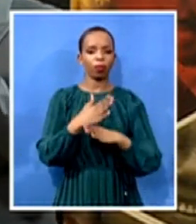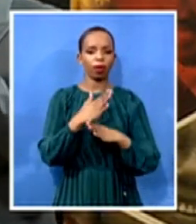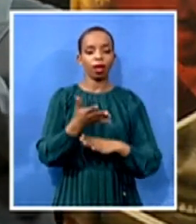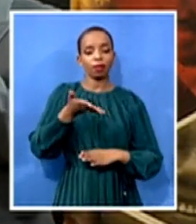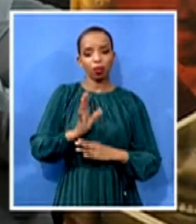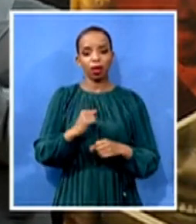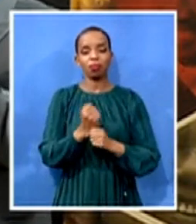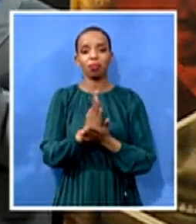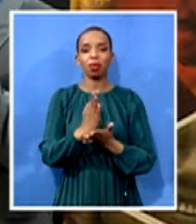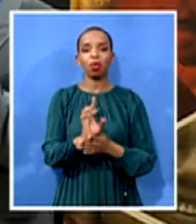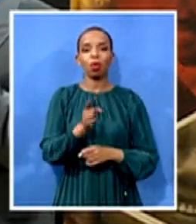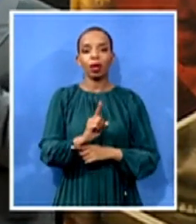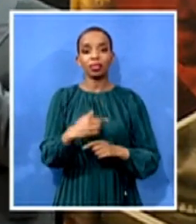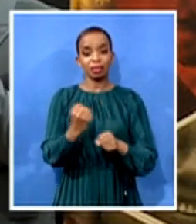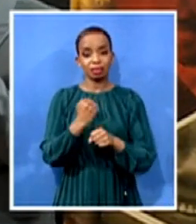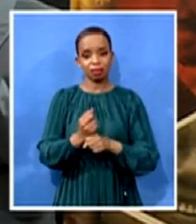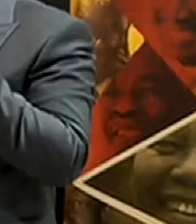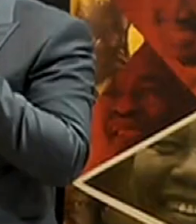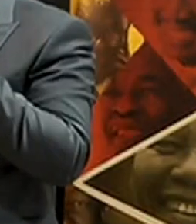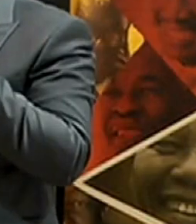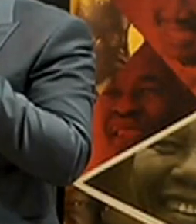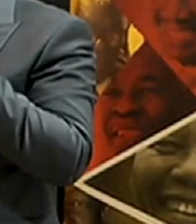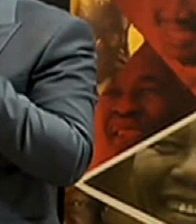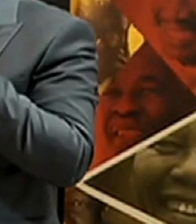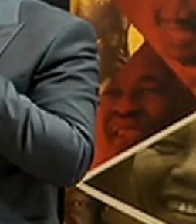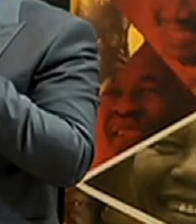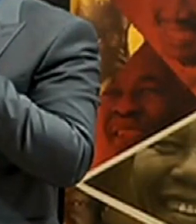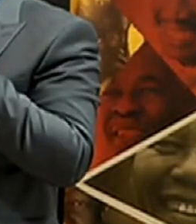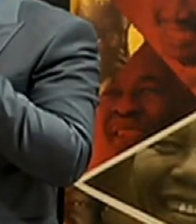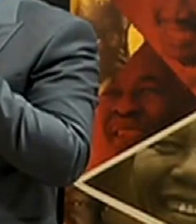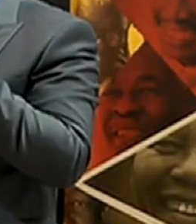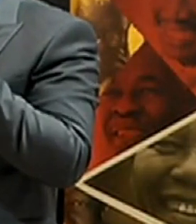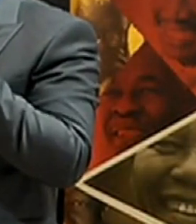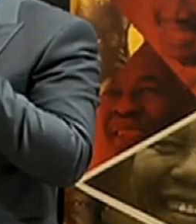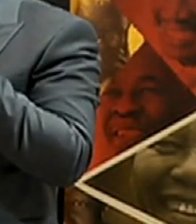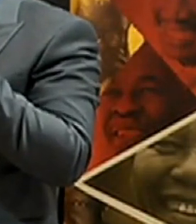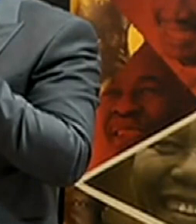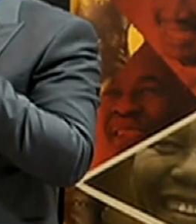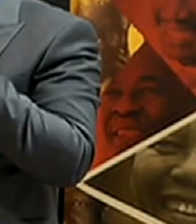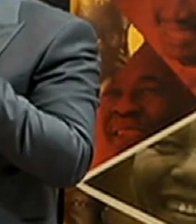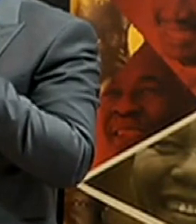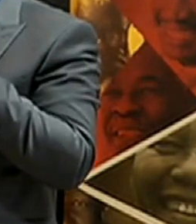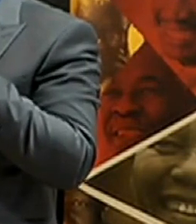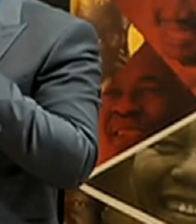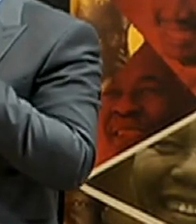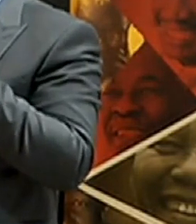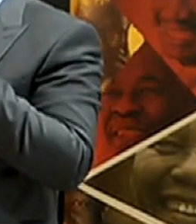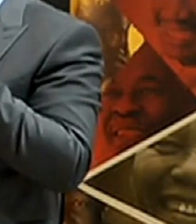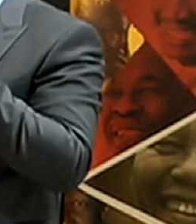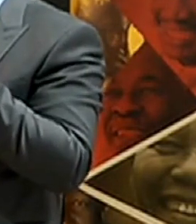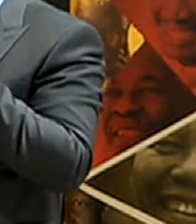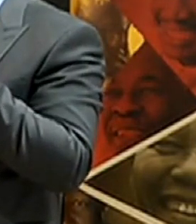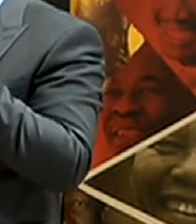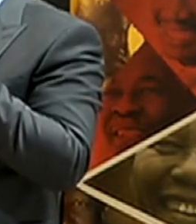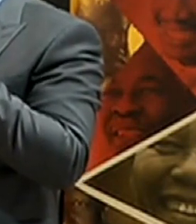this. These standard operating procedures are in place. We've formed joint